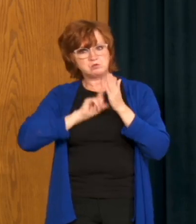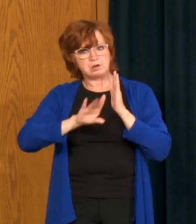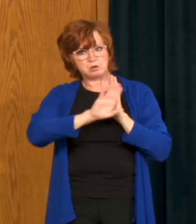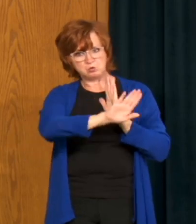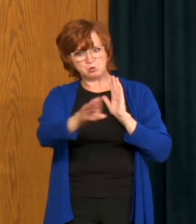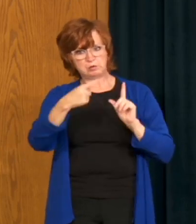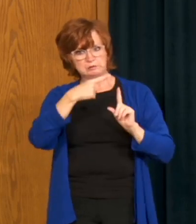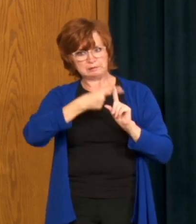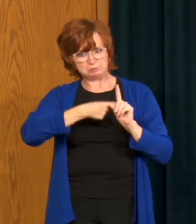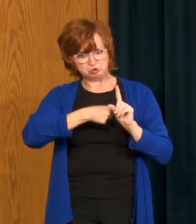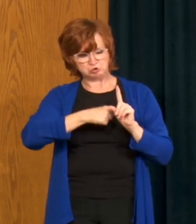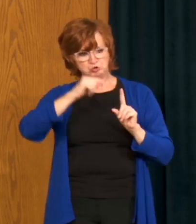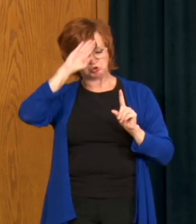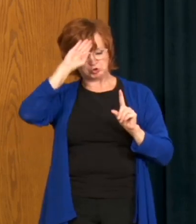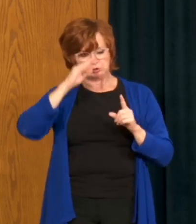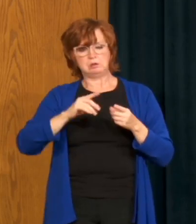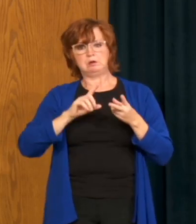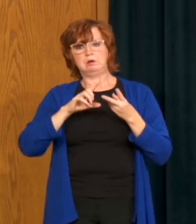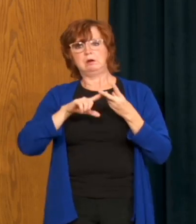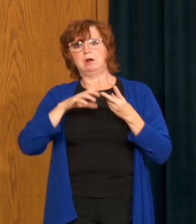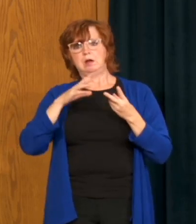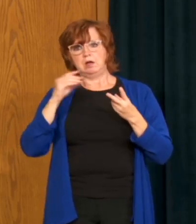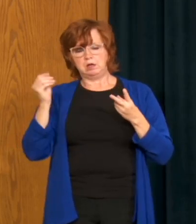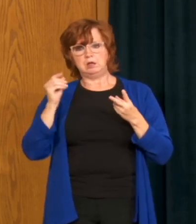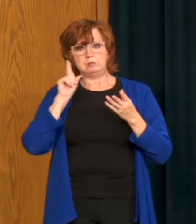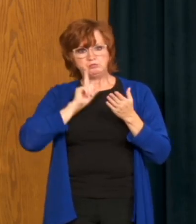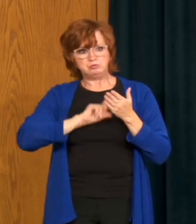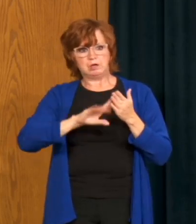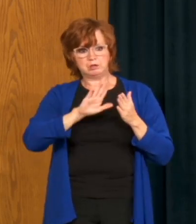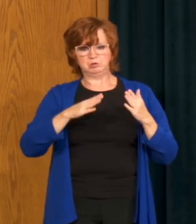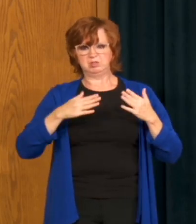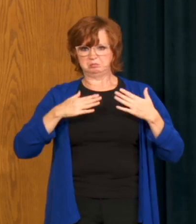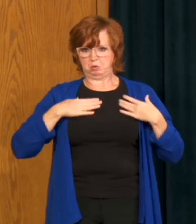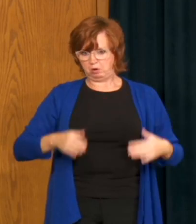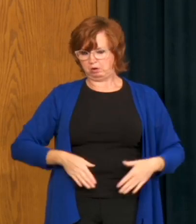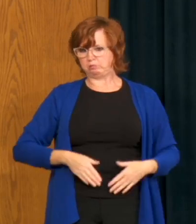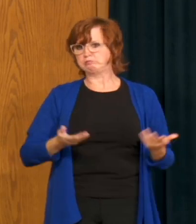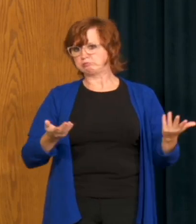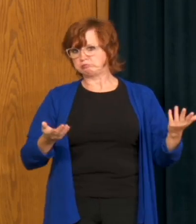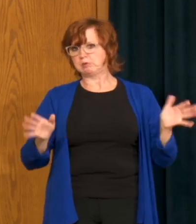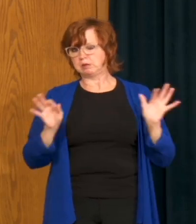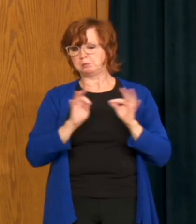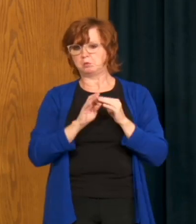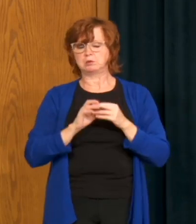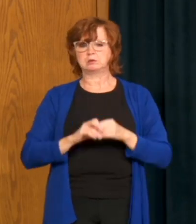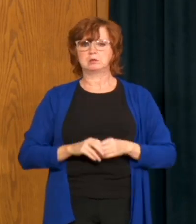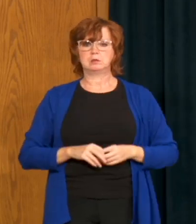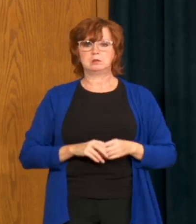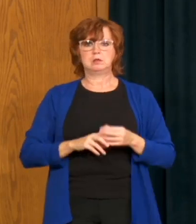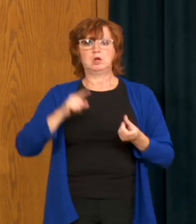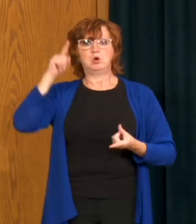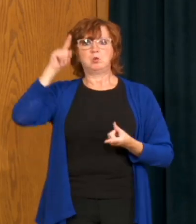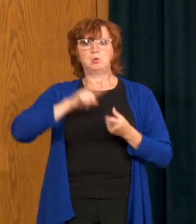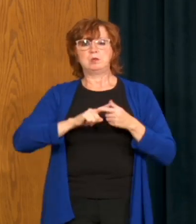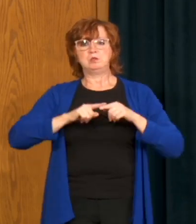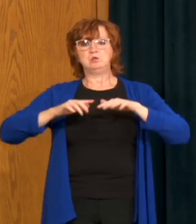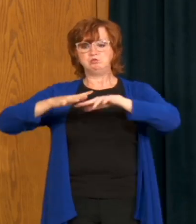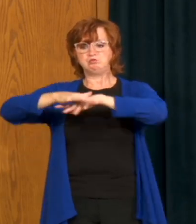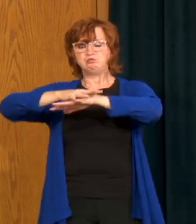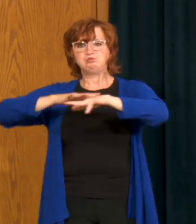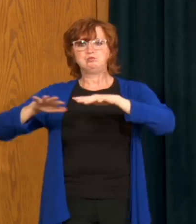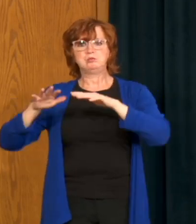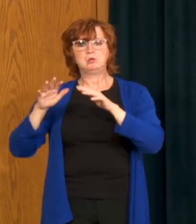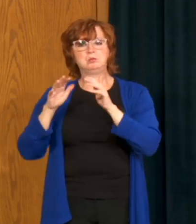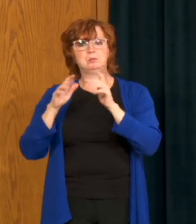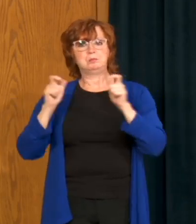testing as and when required, and not exposing yourself to large gatherings, that has been safely managed.